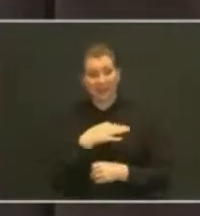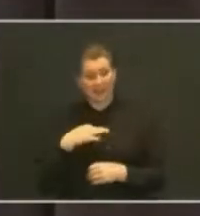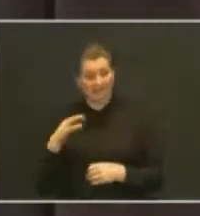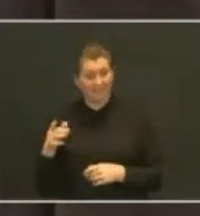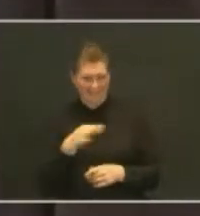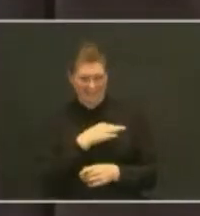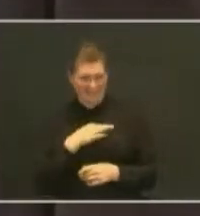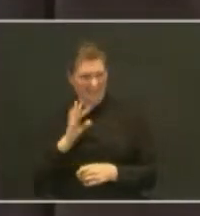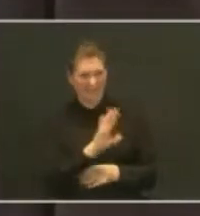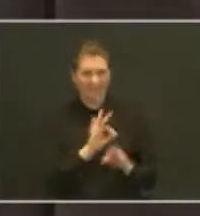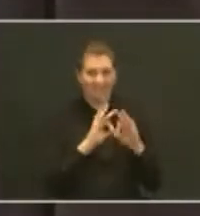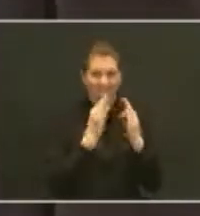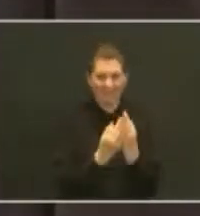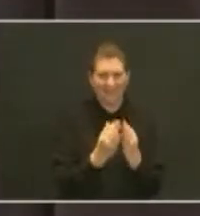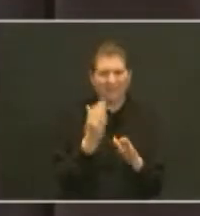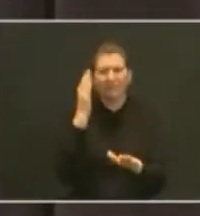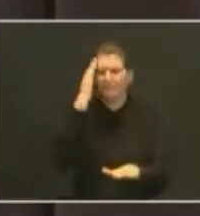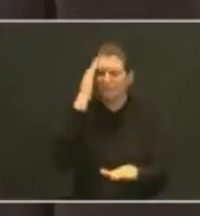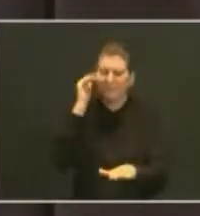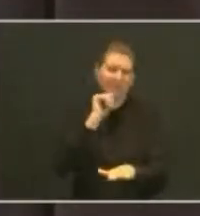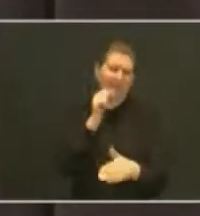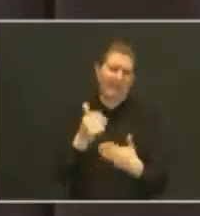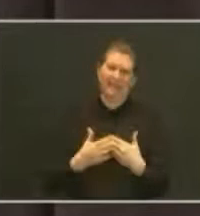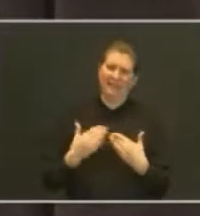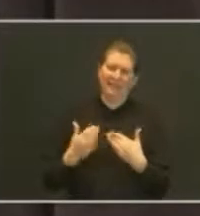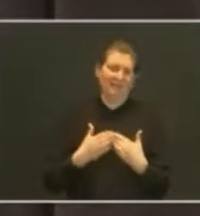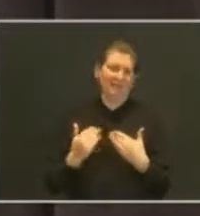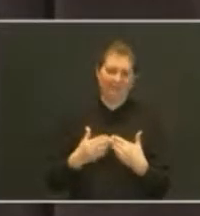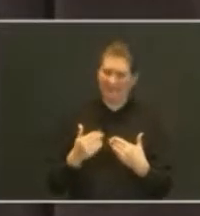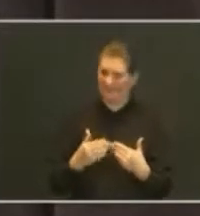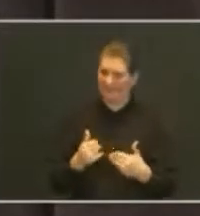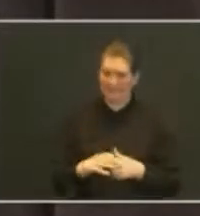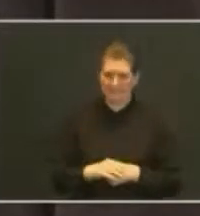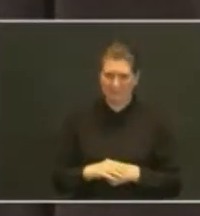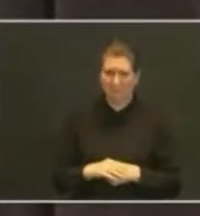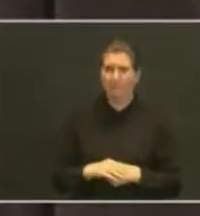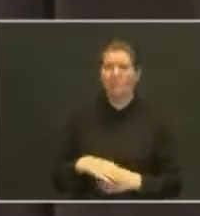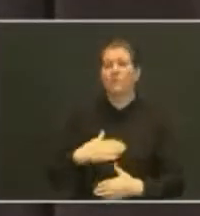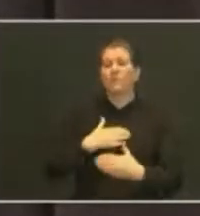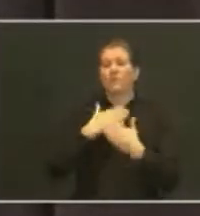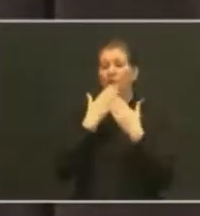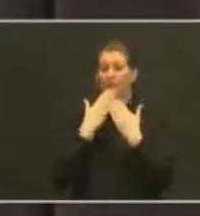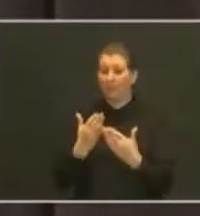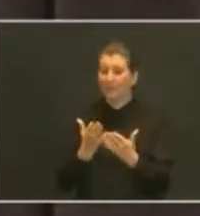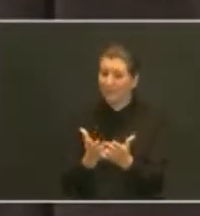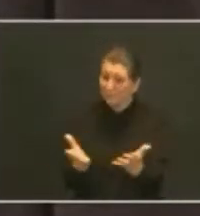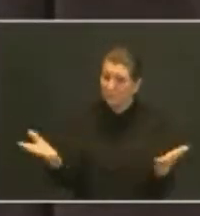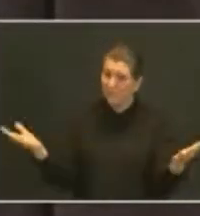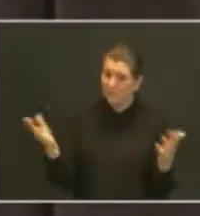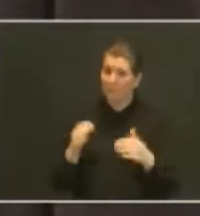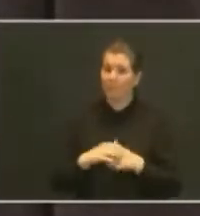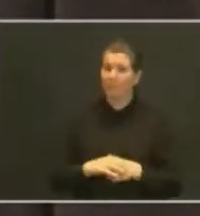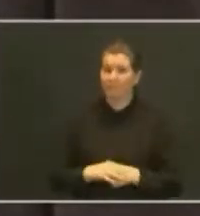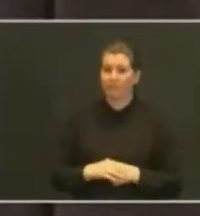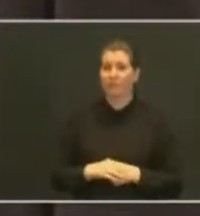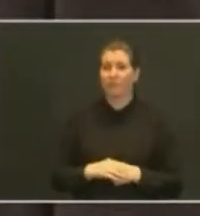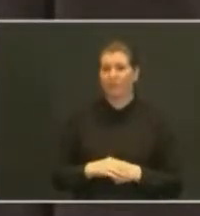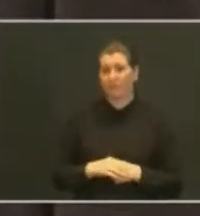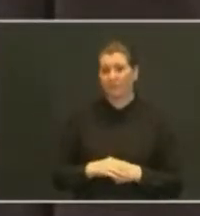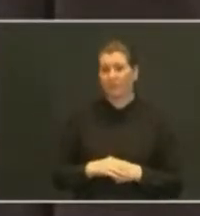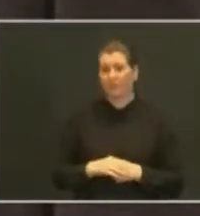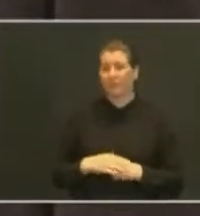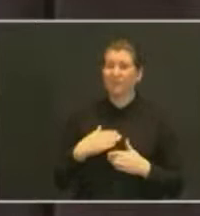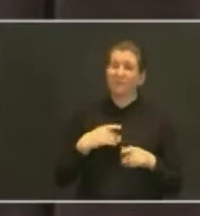We know that this has not been easy, and we truly thank you. I also want to thank all of those staff at